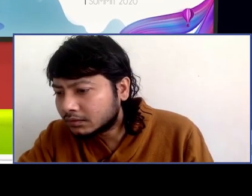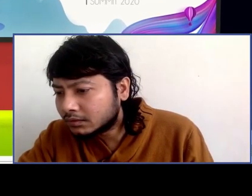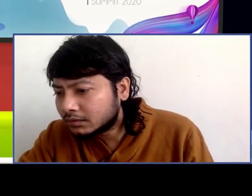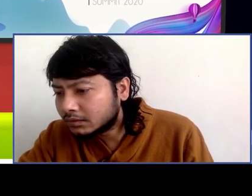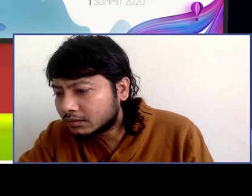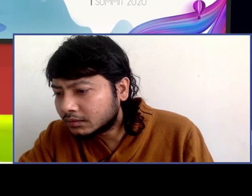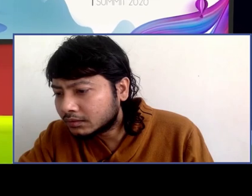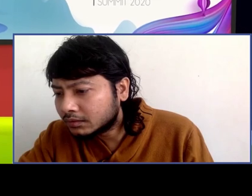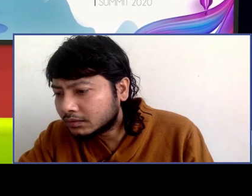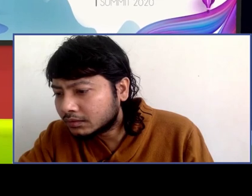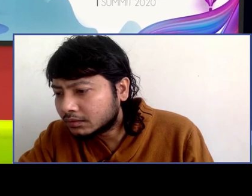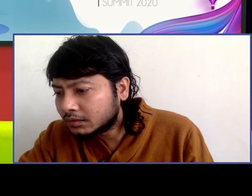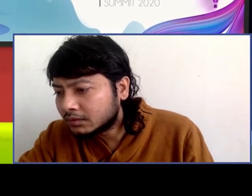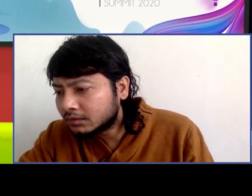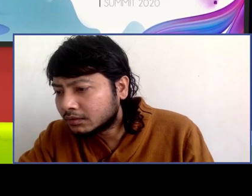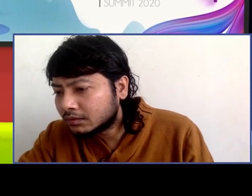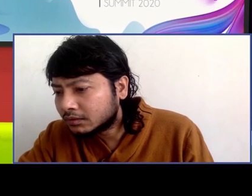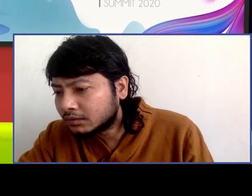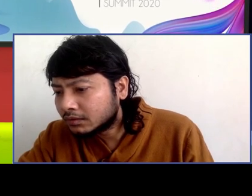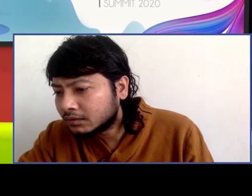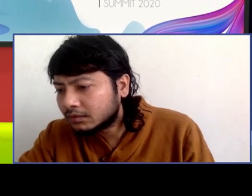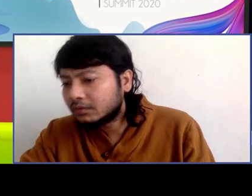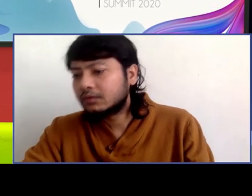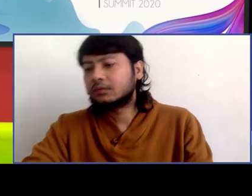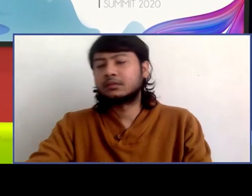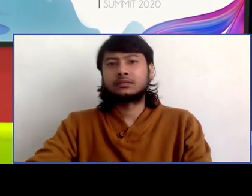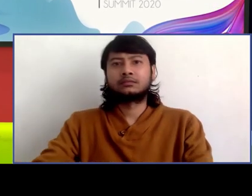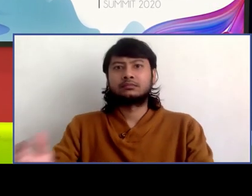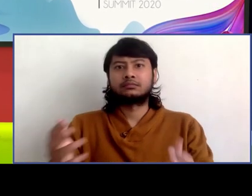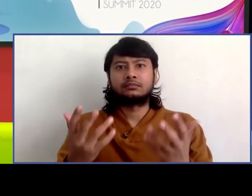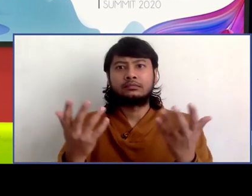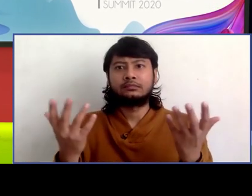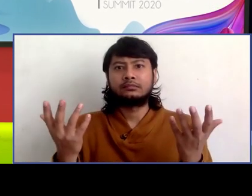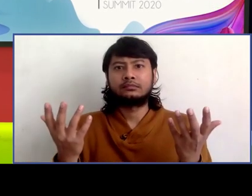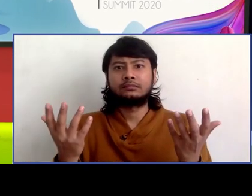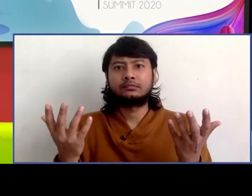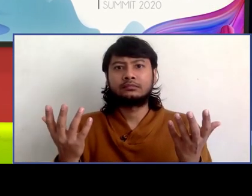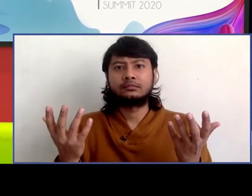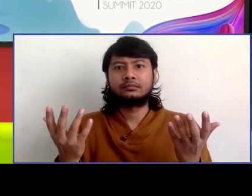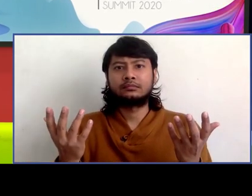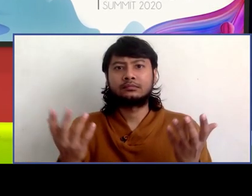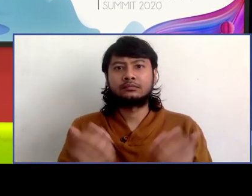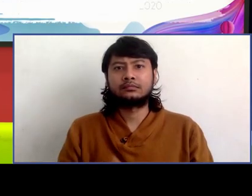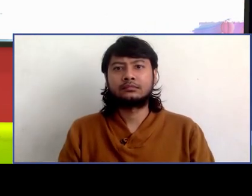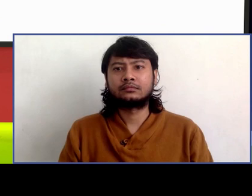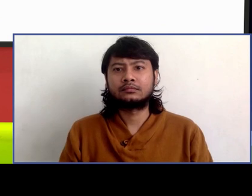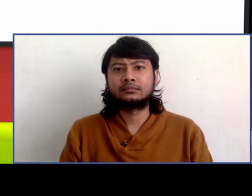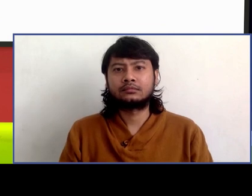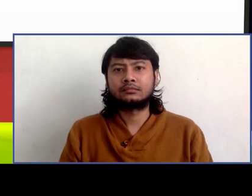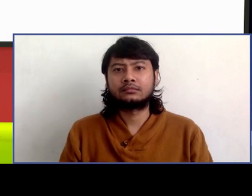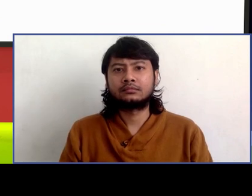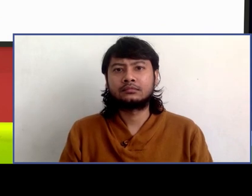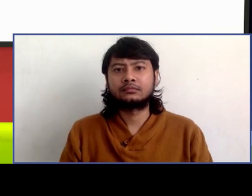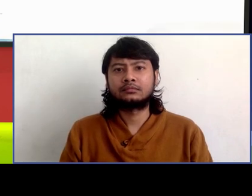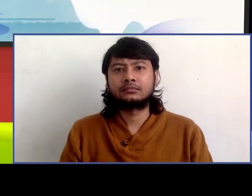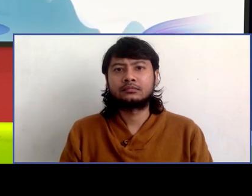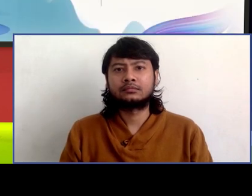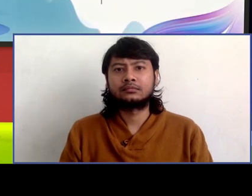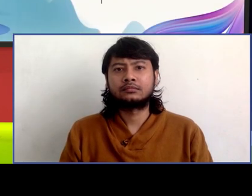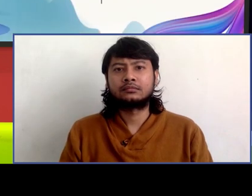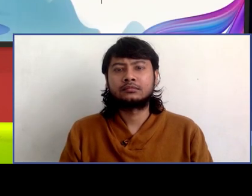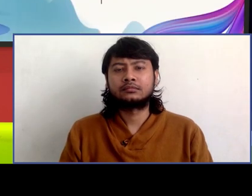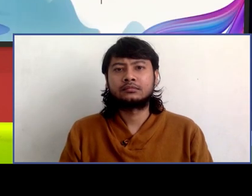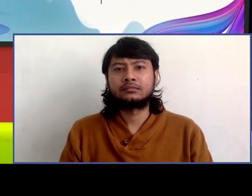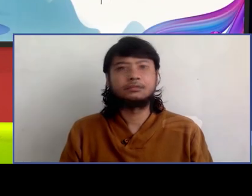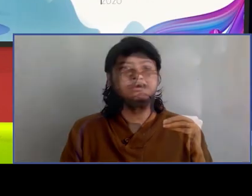and play chess as a family? The board game chess, yes. Take it out and connect as a